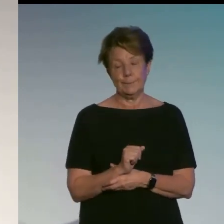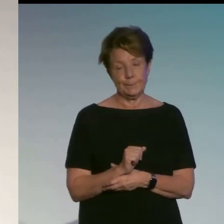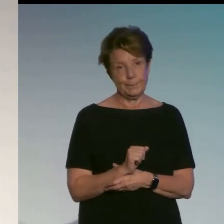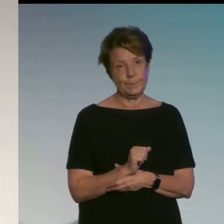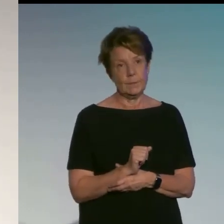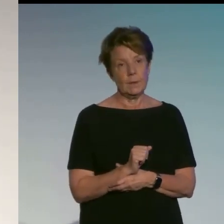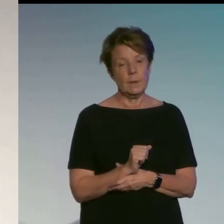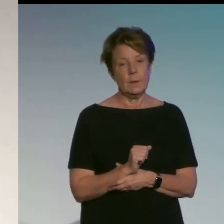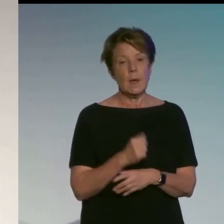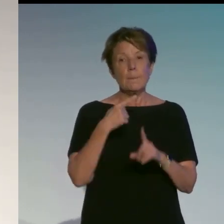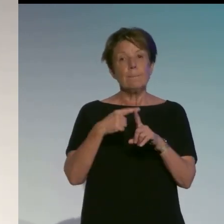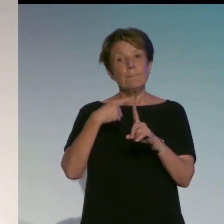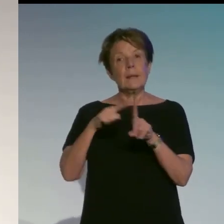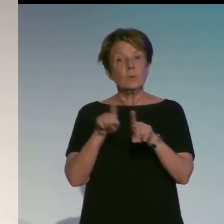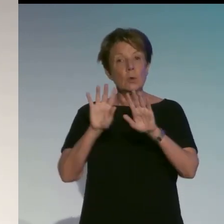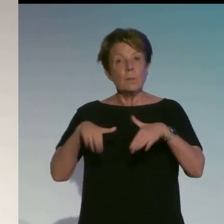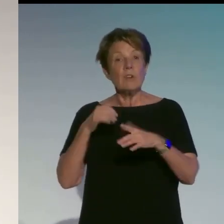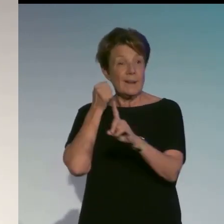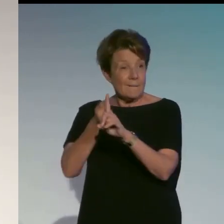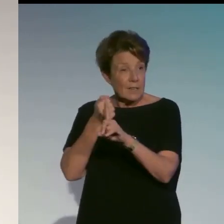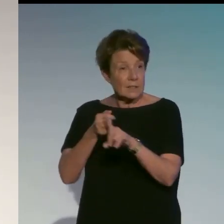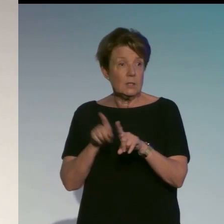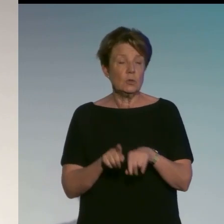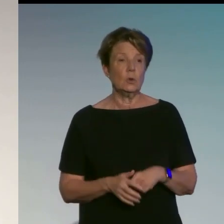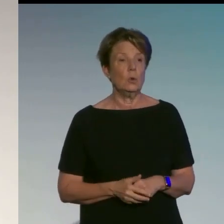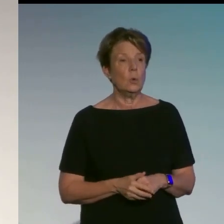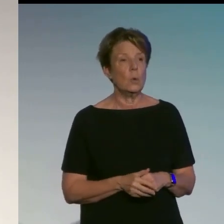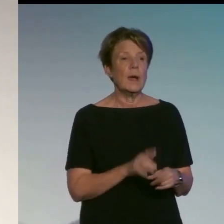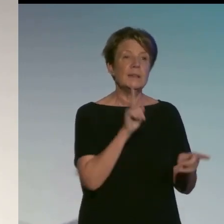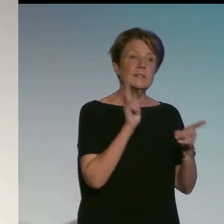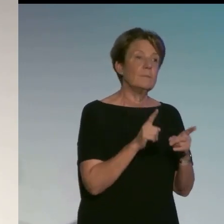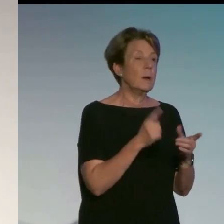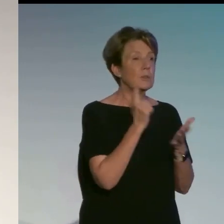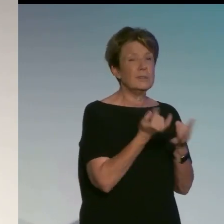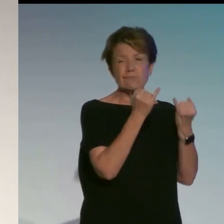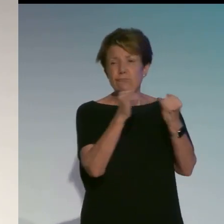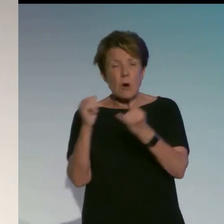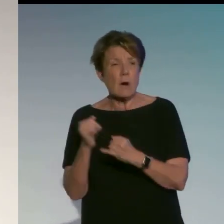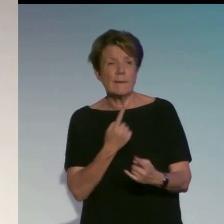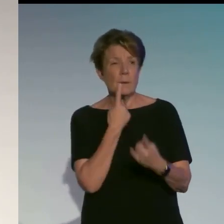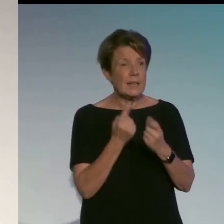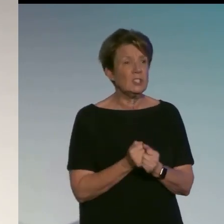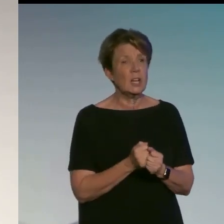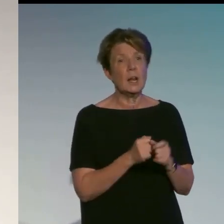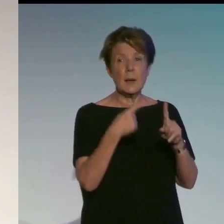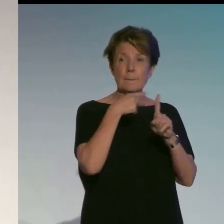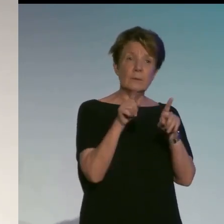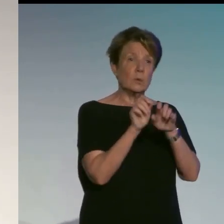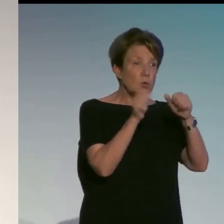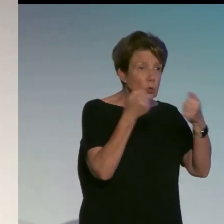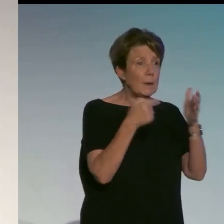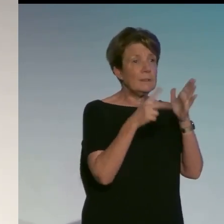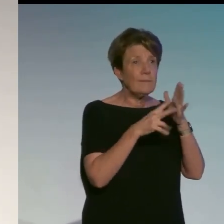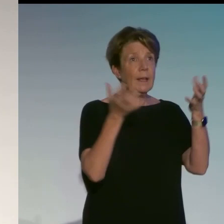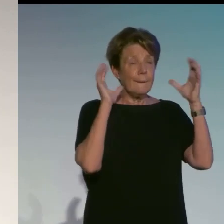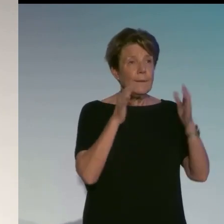also provide advocacy as well. So for us in this age of mis and disinformation, and a media that is driven by the algorithm